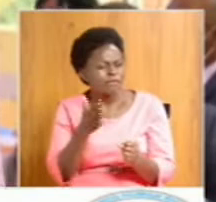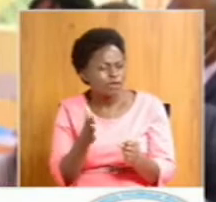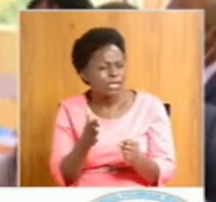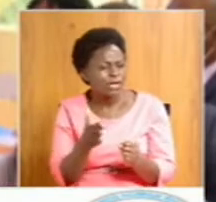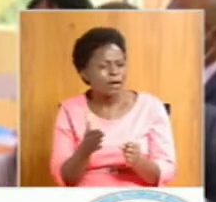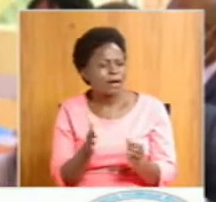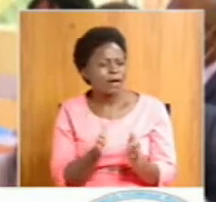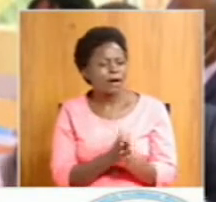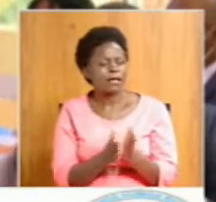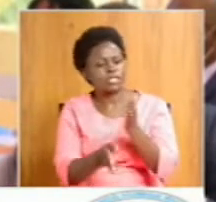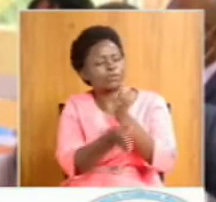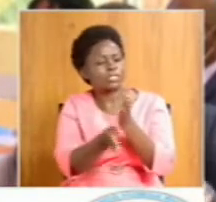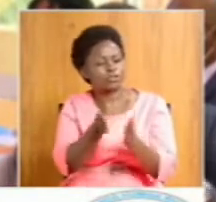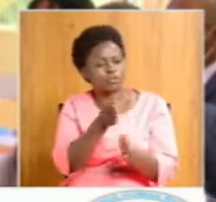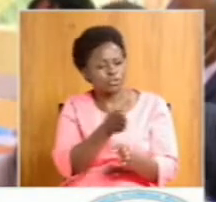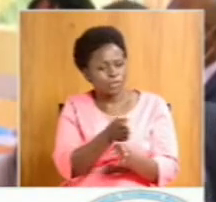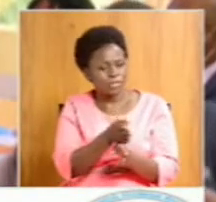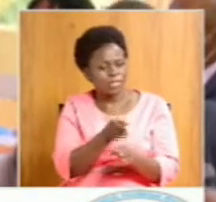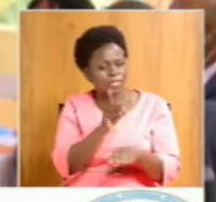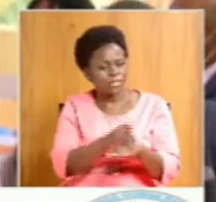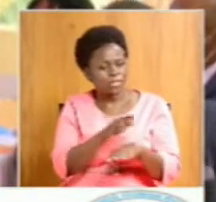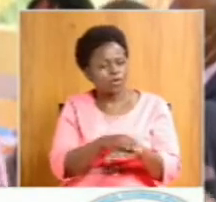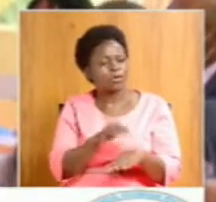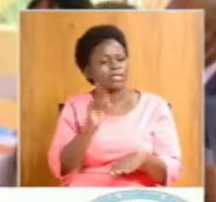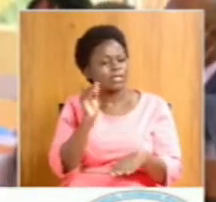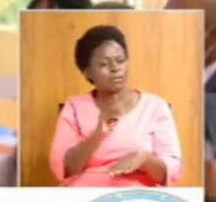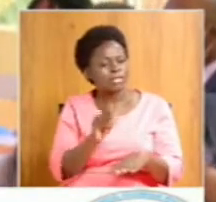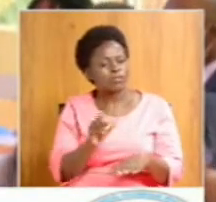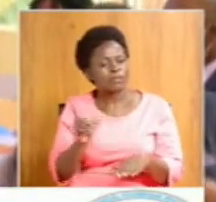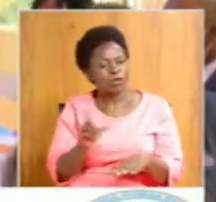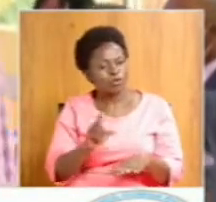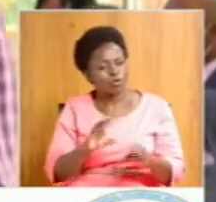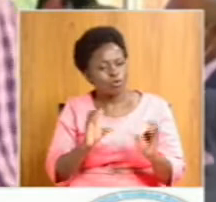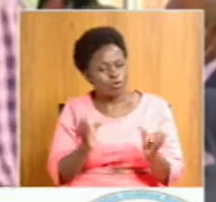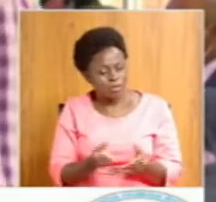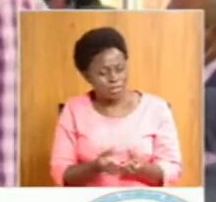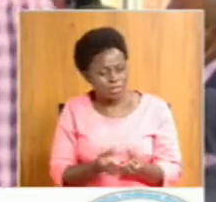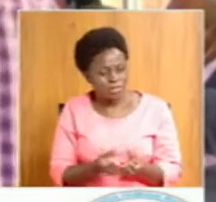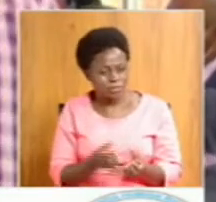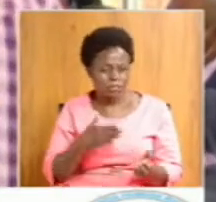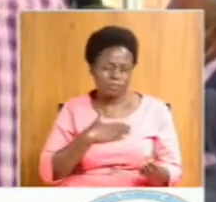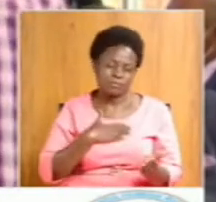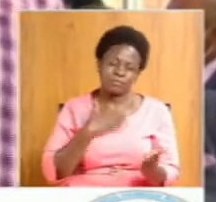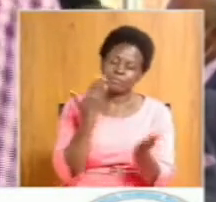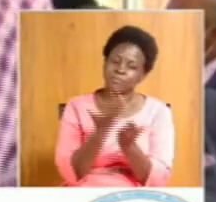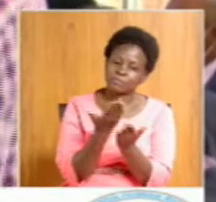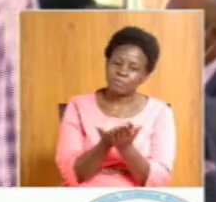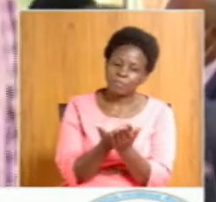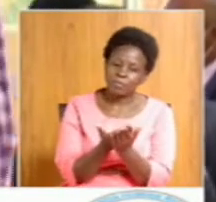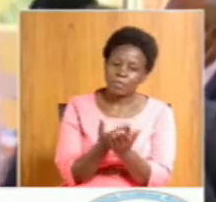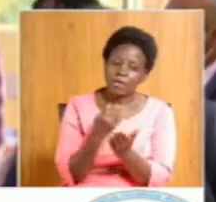water source, and it was constructed basing on the demands of the local community. So my suggestion is